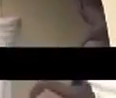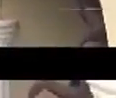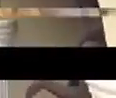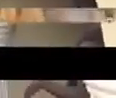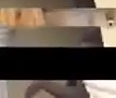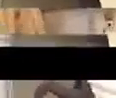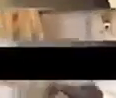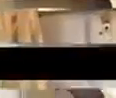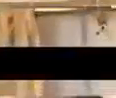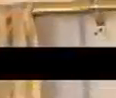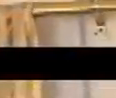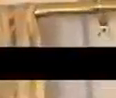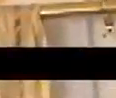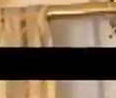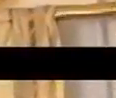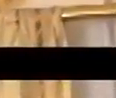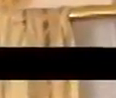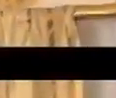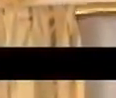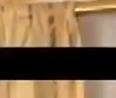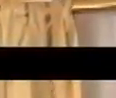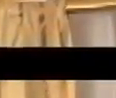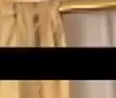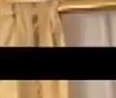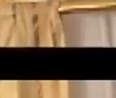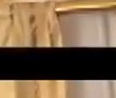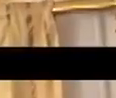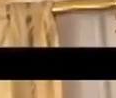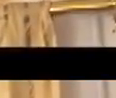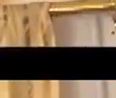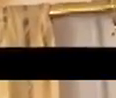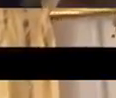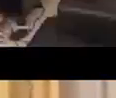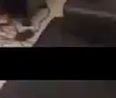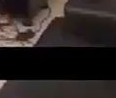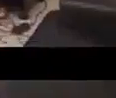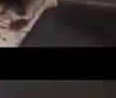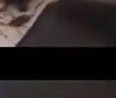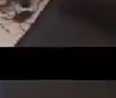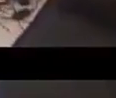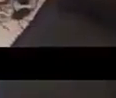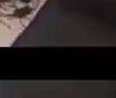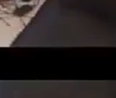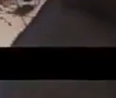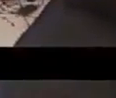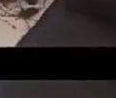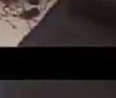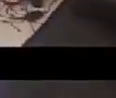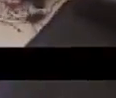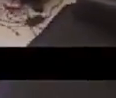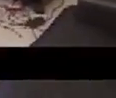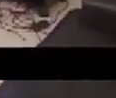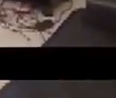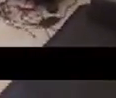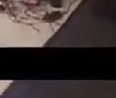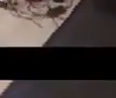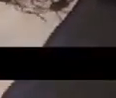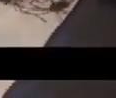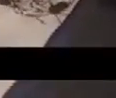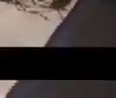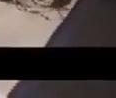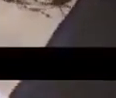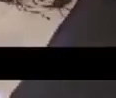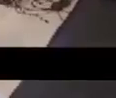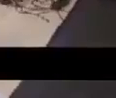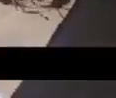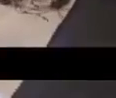Guest House Yaa Faatu's Guest House lii leen amal yéen ñuy dem Farafenni saay boo leen tëddee nelaw leen ndaxte Yaa Faatu's Guest House